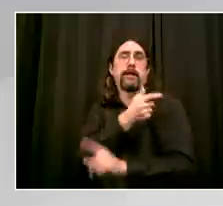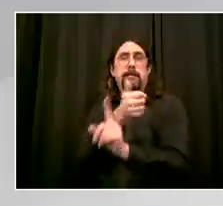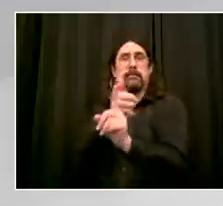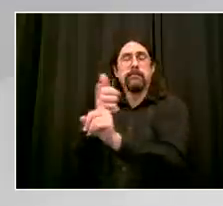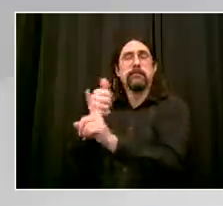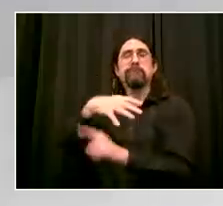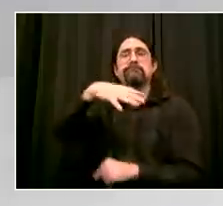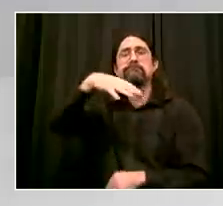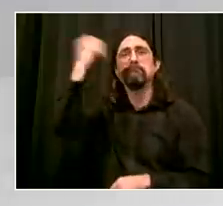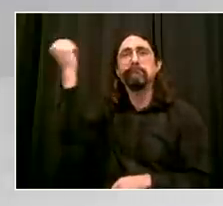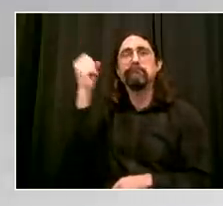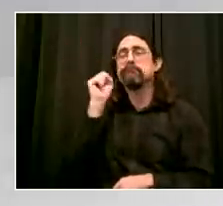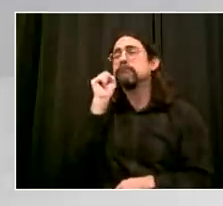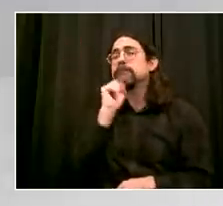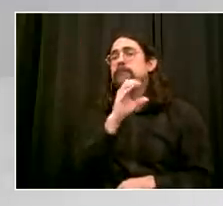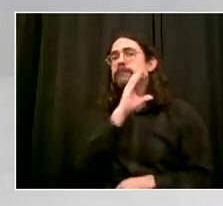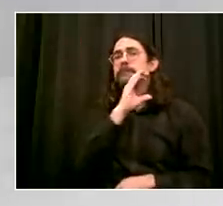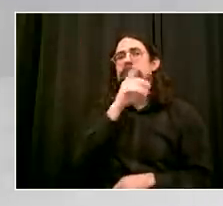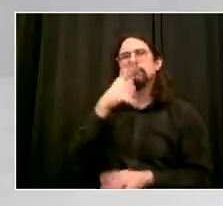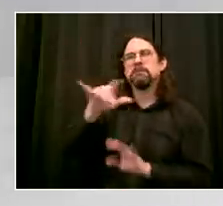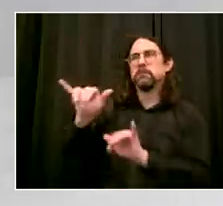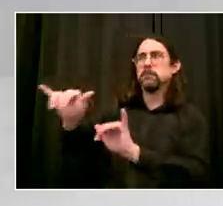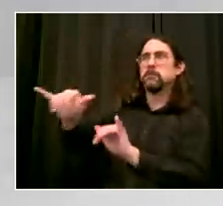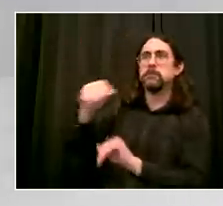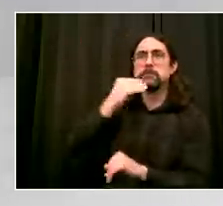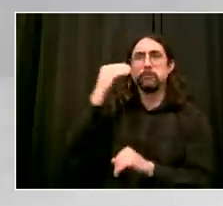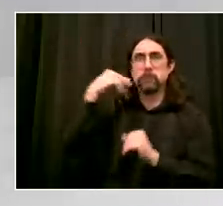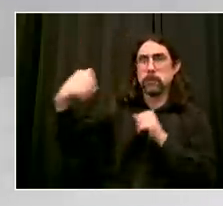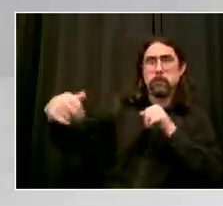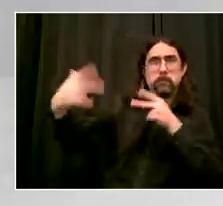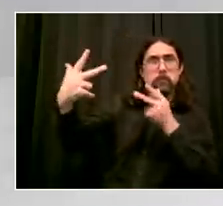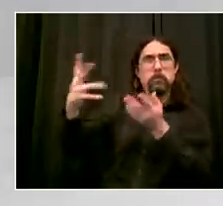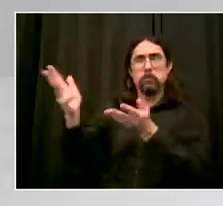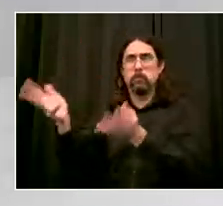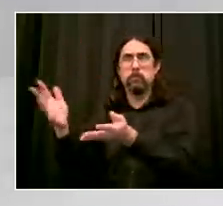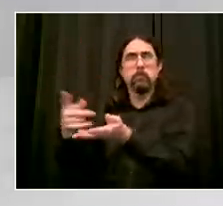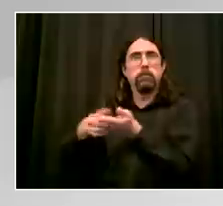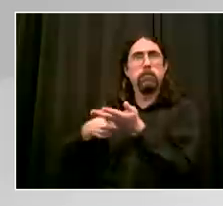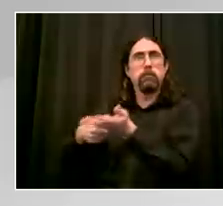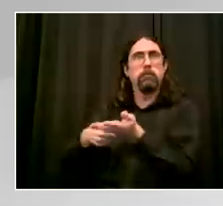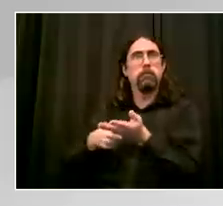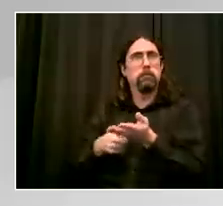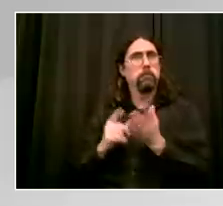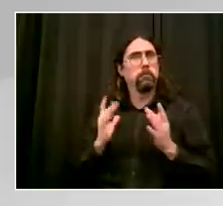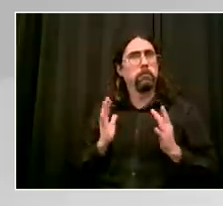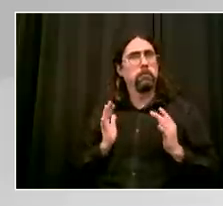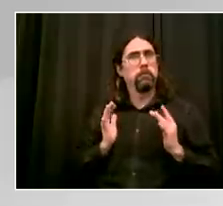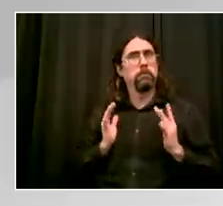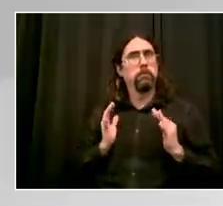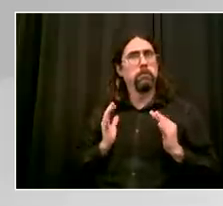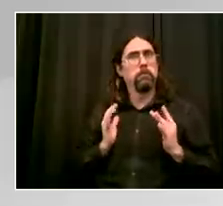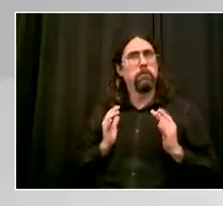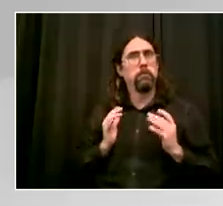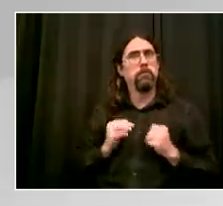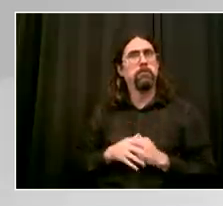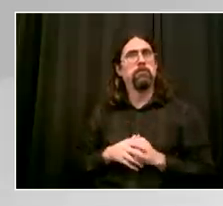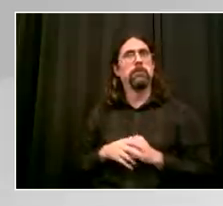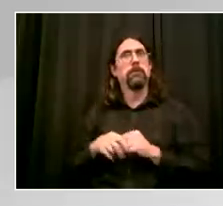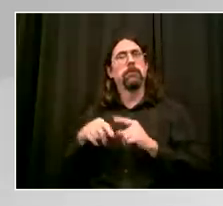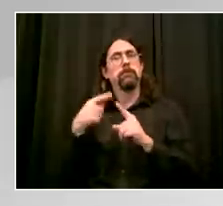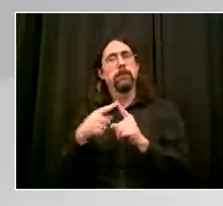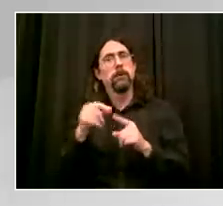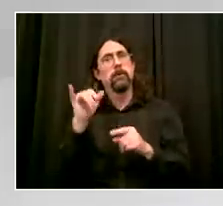with glucose testing kits so that people can actually do many parts of the exam. And I